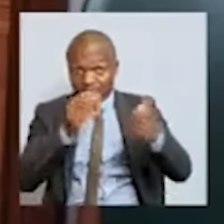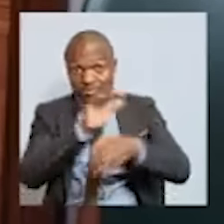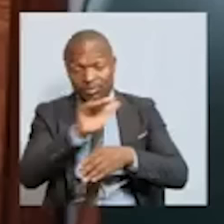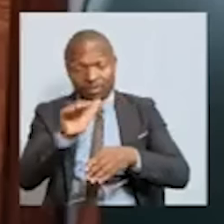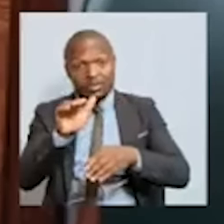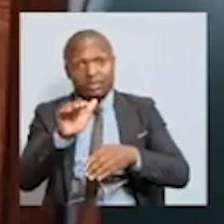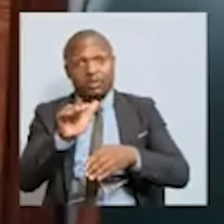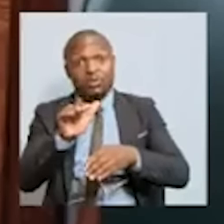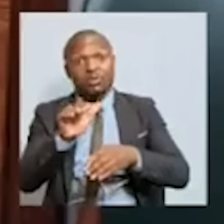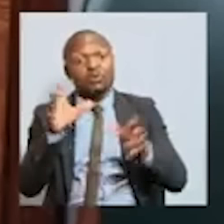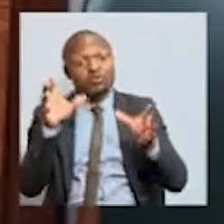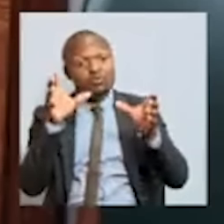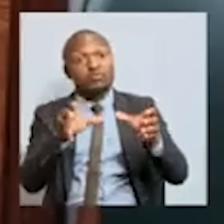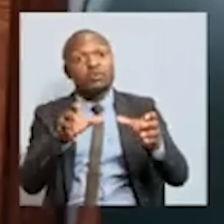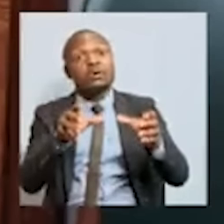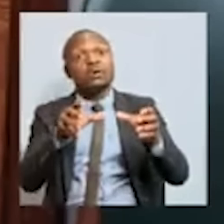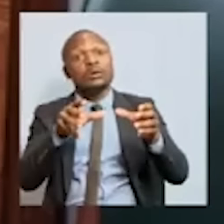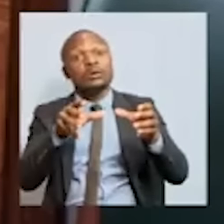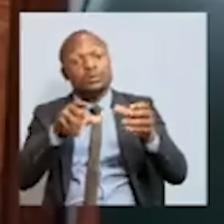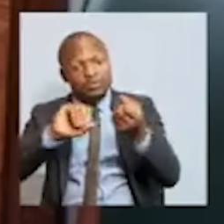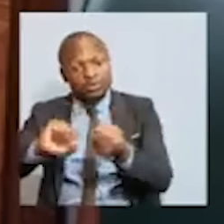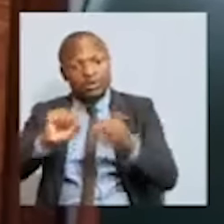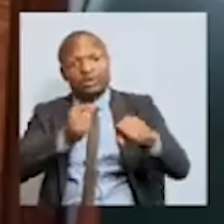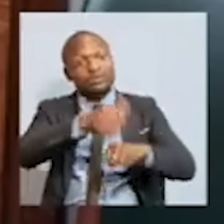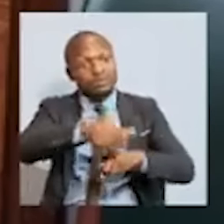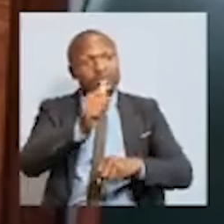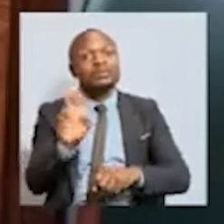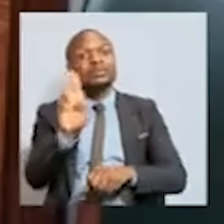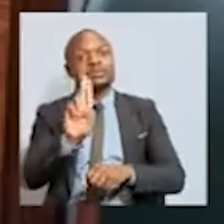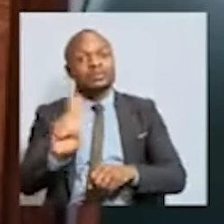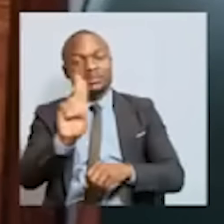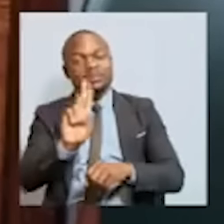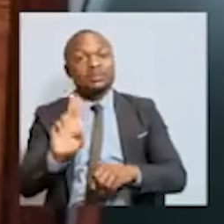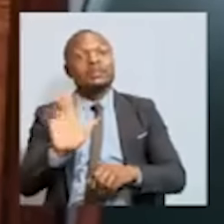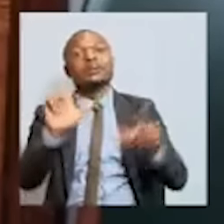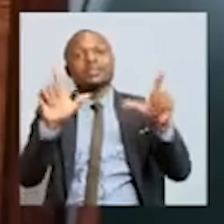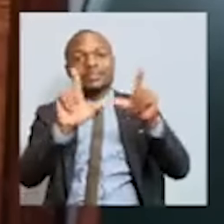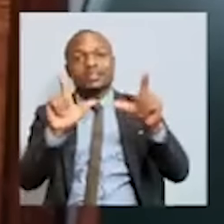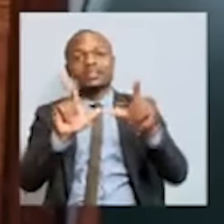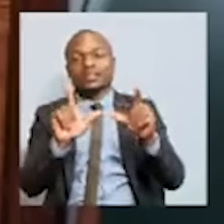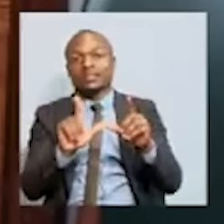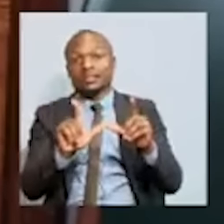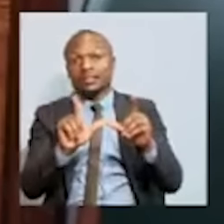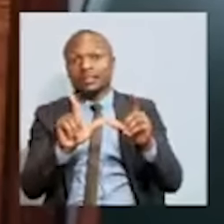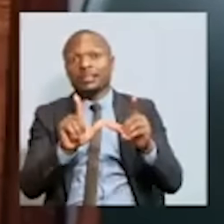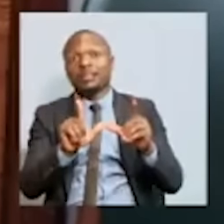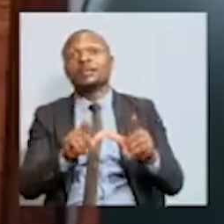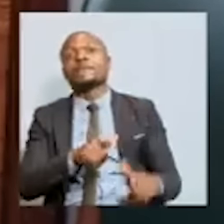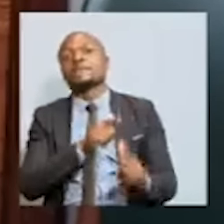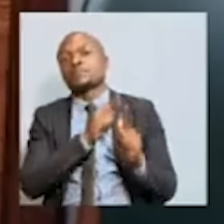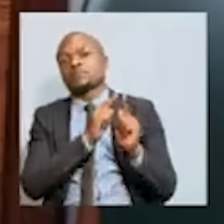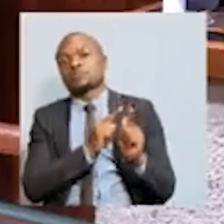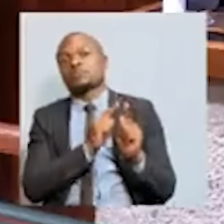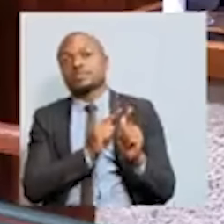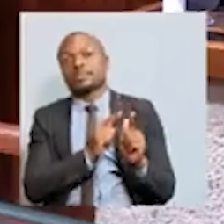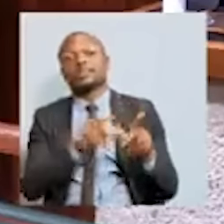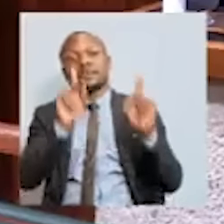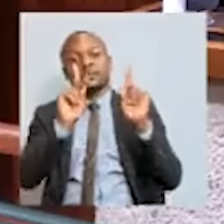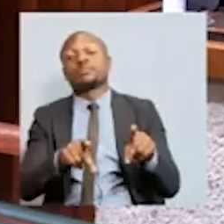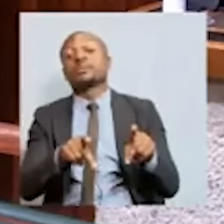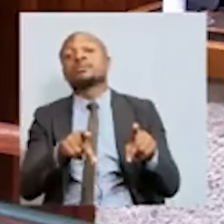been forced to defend himself using his licensed firearm, and their life would have been lost.